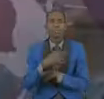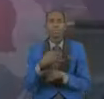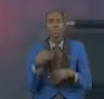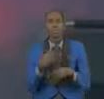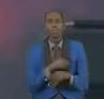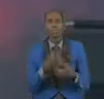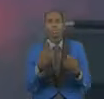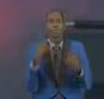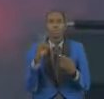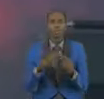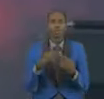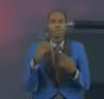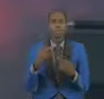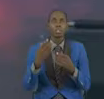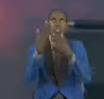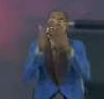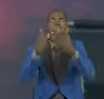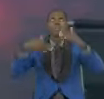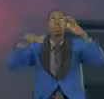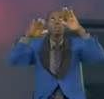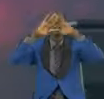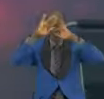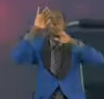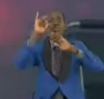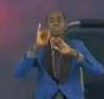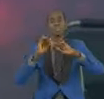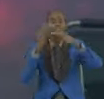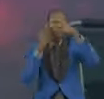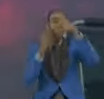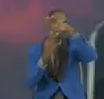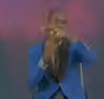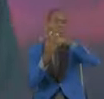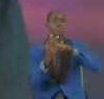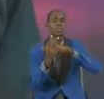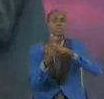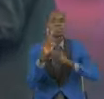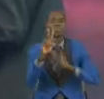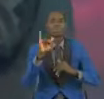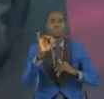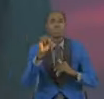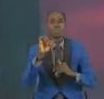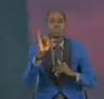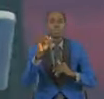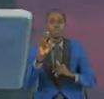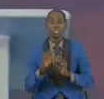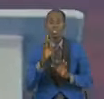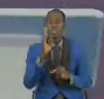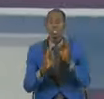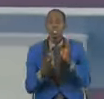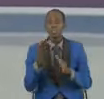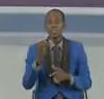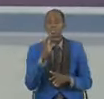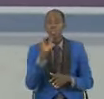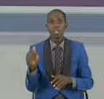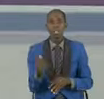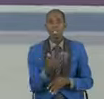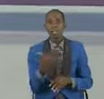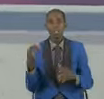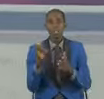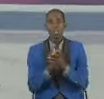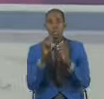heavenly vision. The heavenly vision. If there's anything that we can tell,